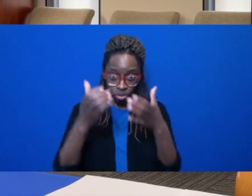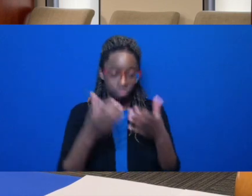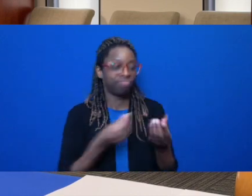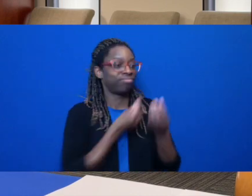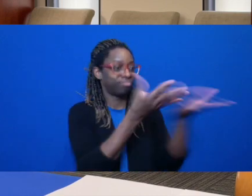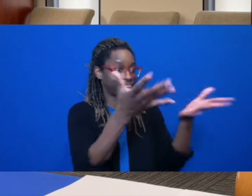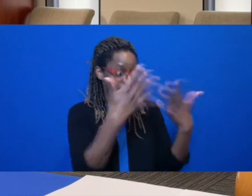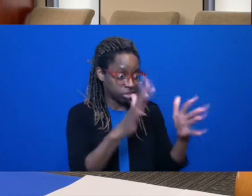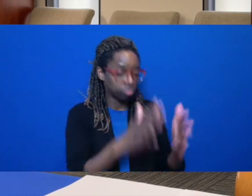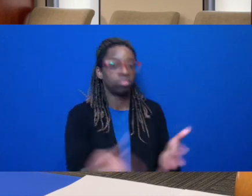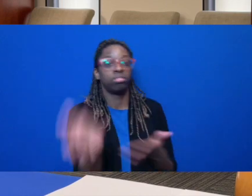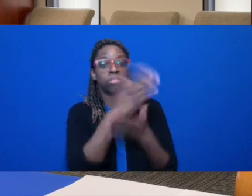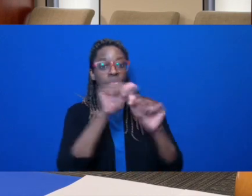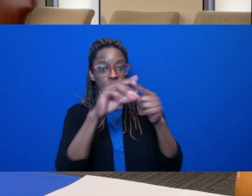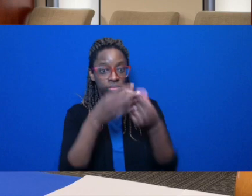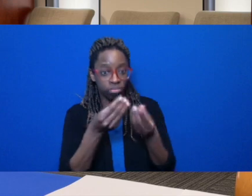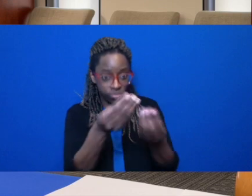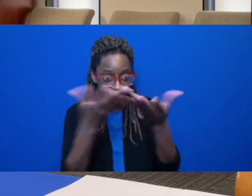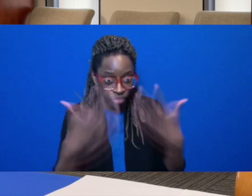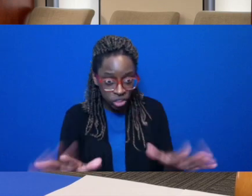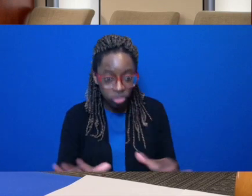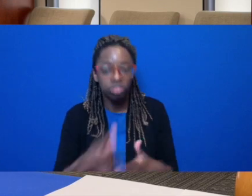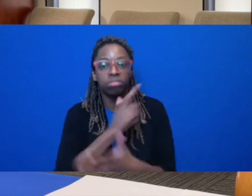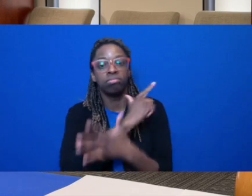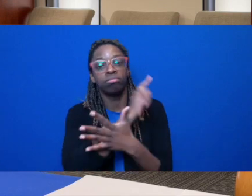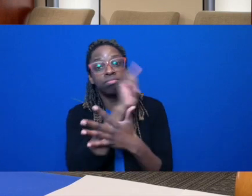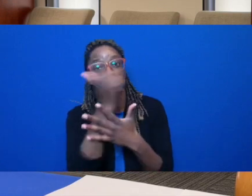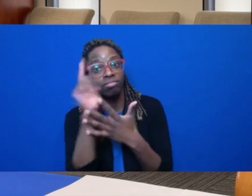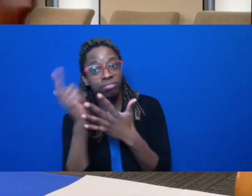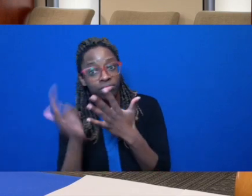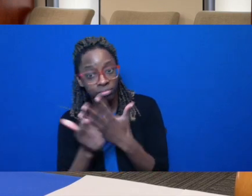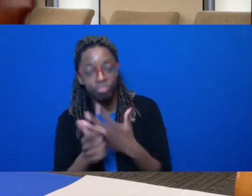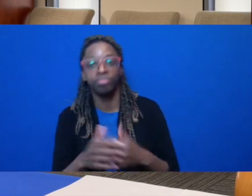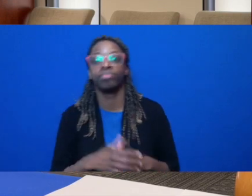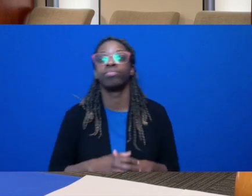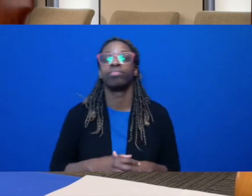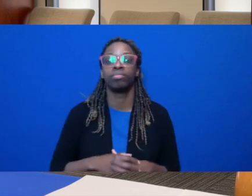have enough supply. And if I could wave my magic wand,